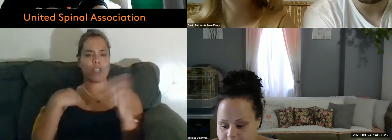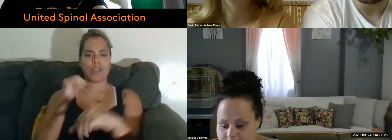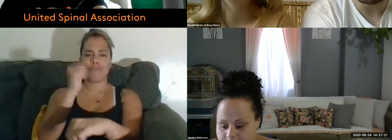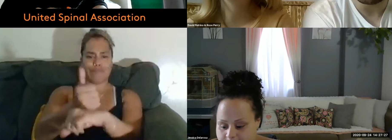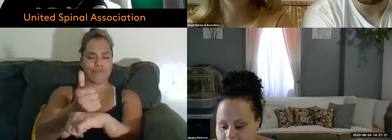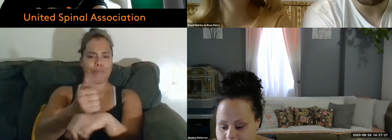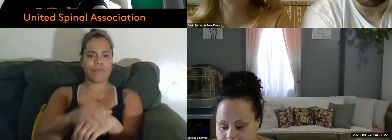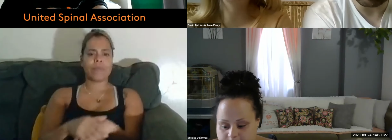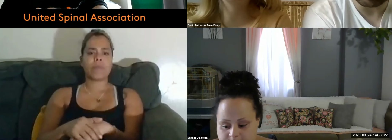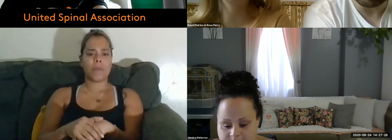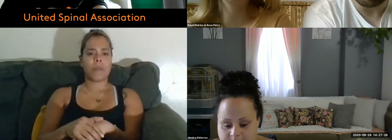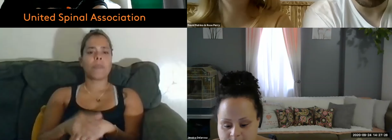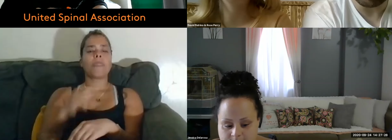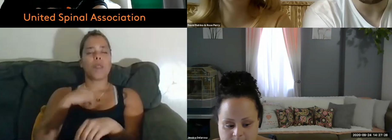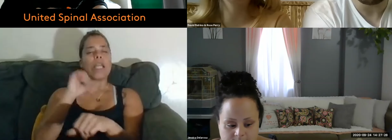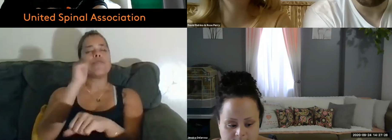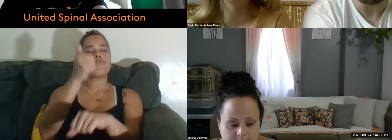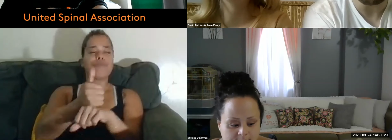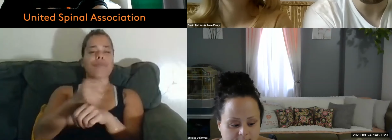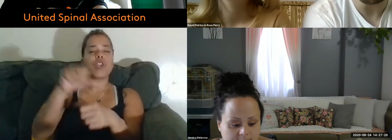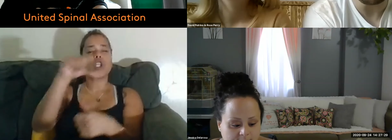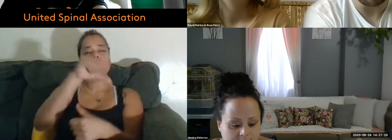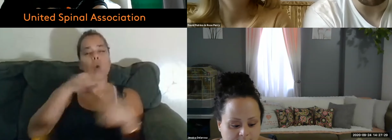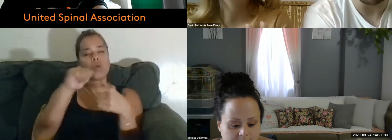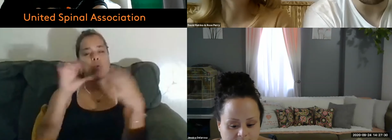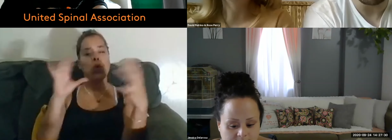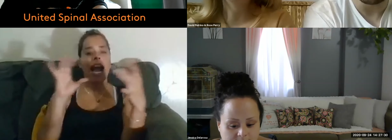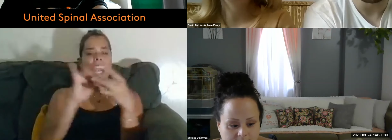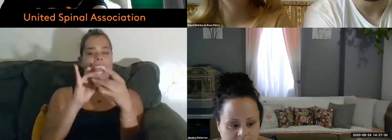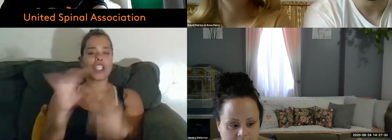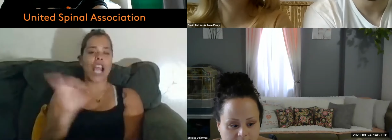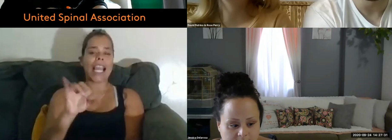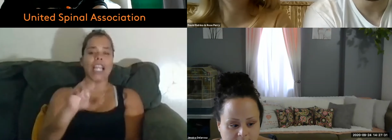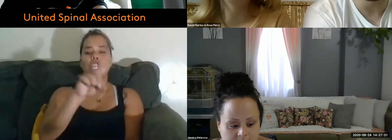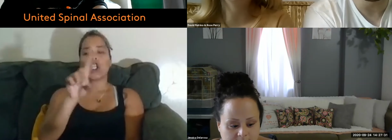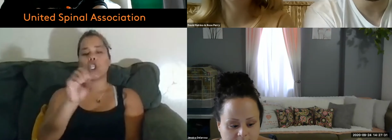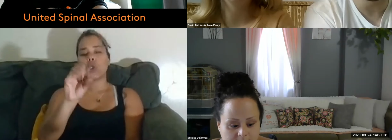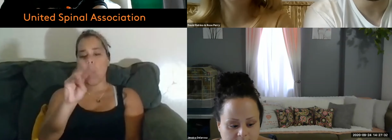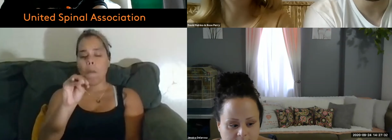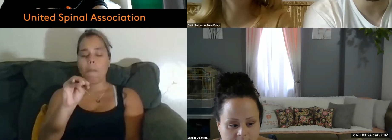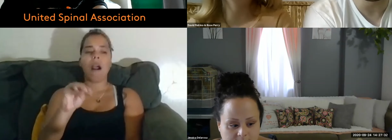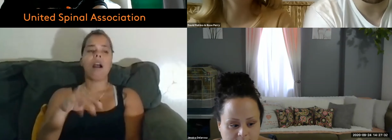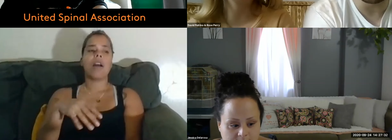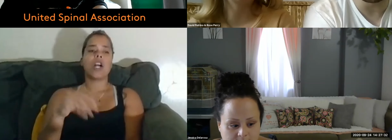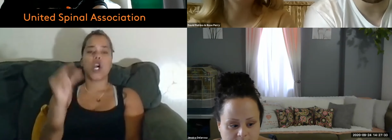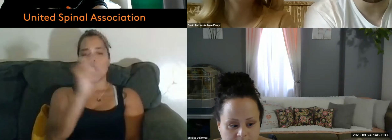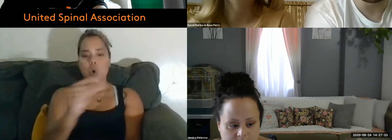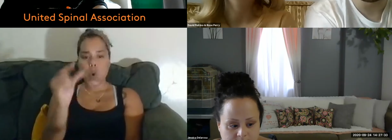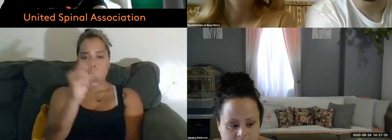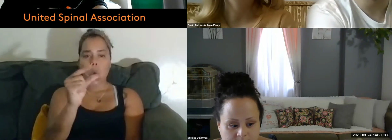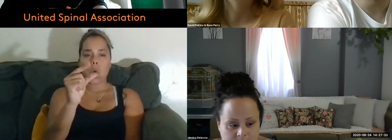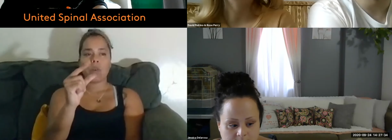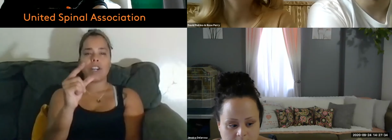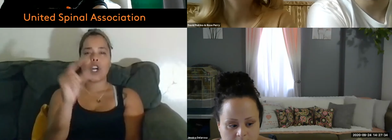standard social connectivity things like Zoom, Google, like Google Meet,